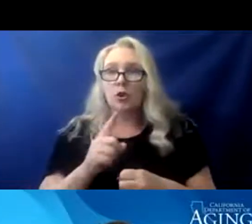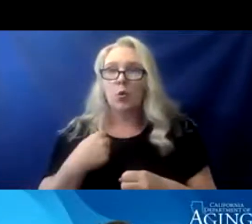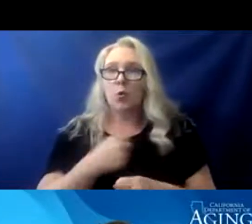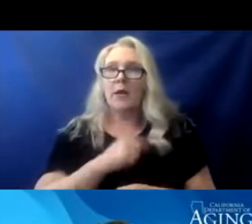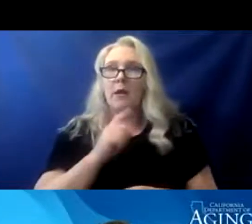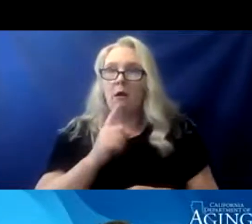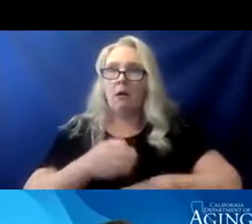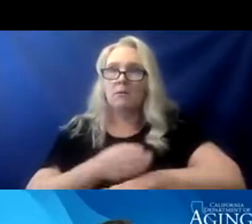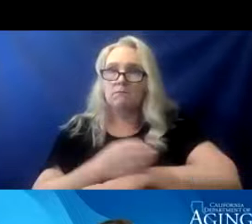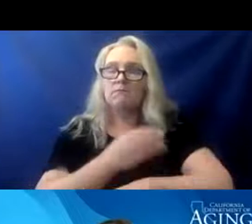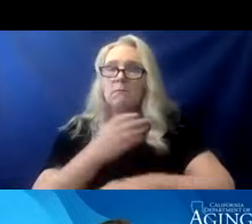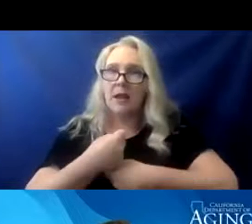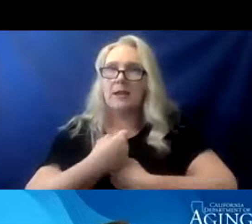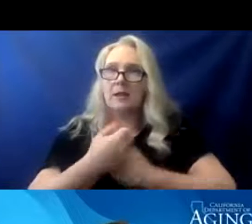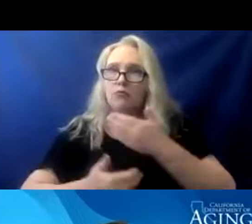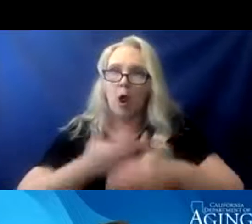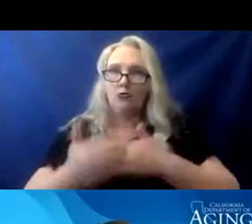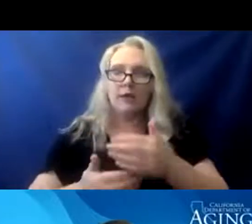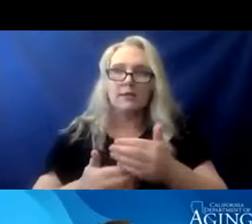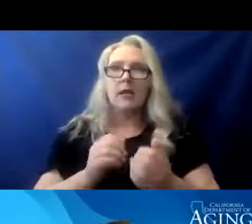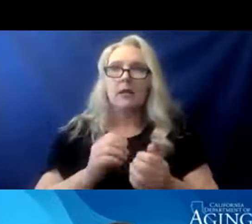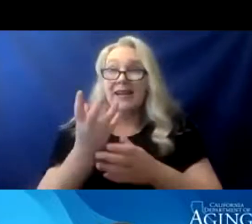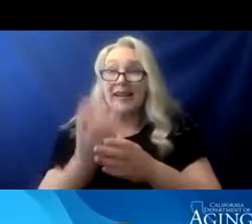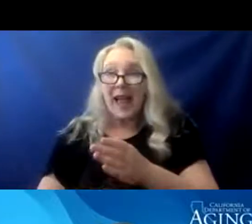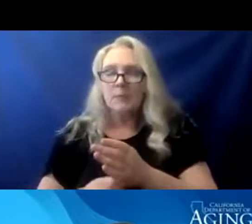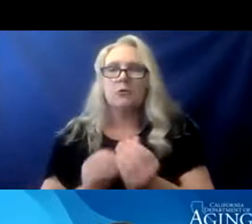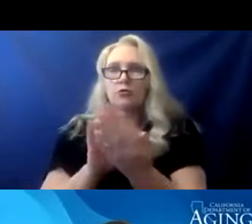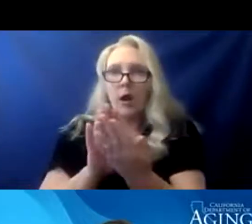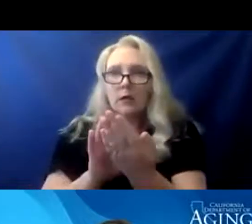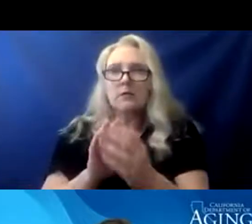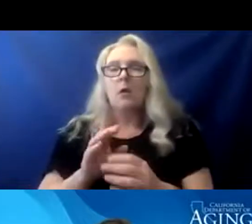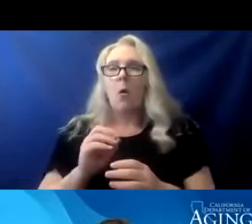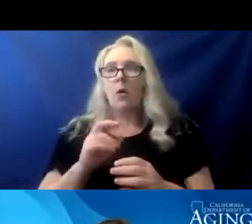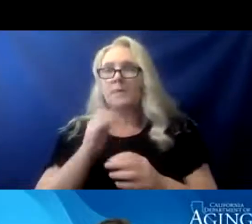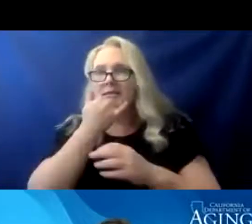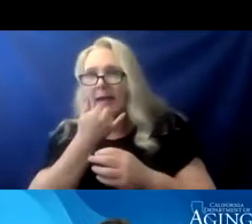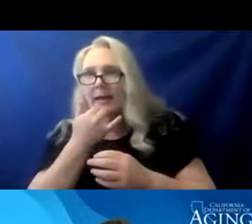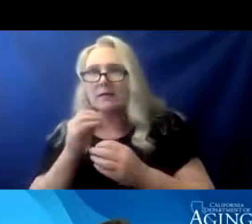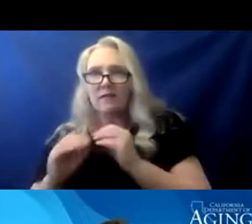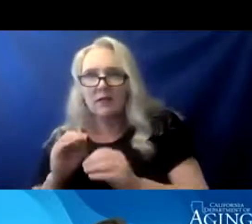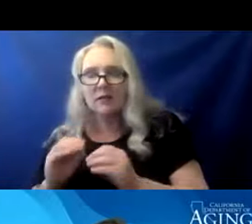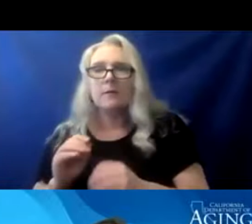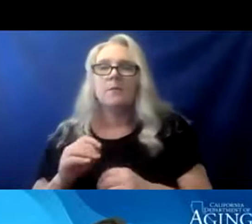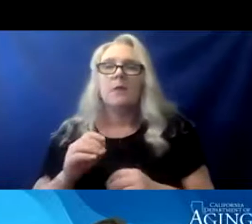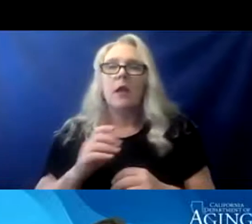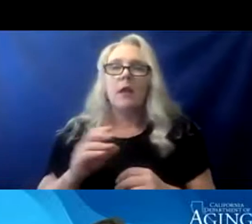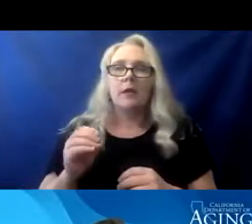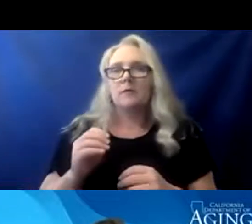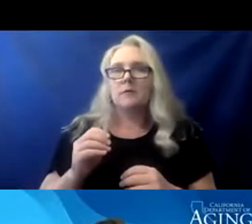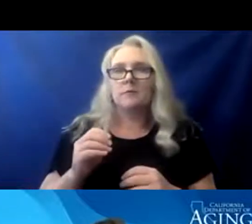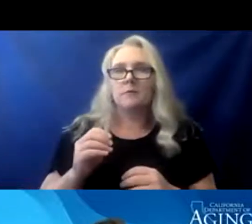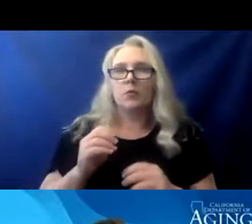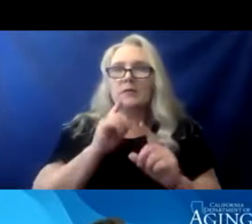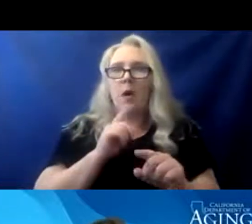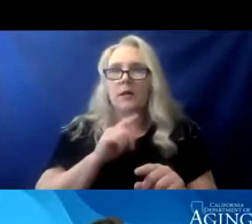progress, that we're addressing gaps, that we're addressing missteps, and that we're responding to new opportunities such as have been coming